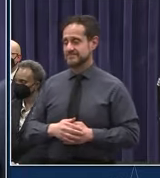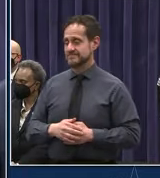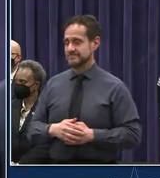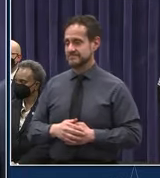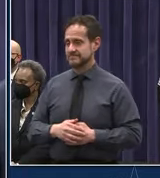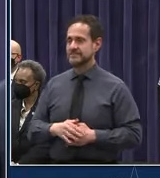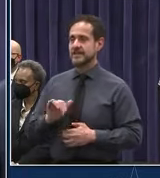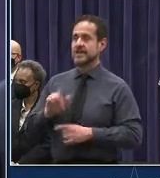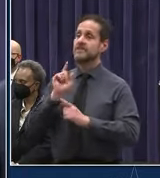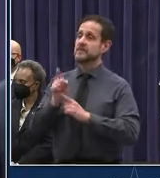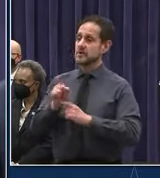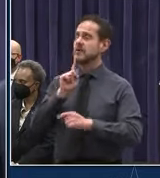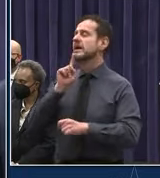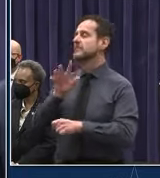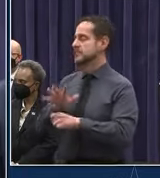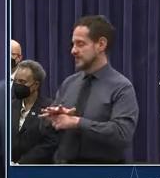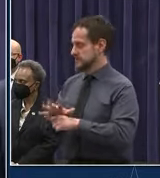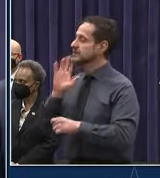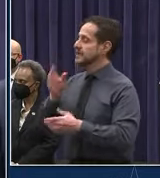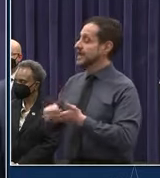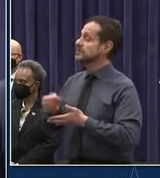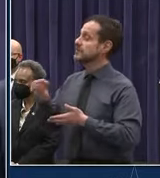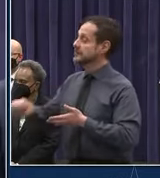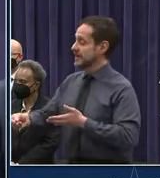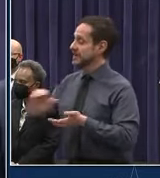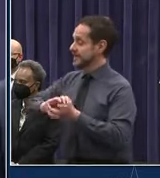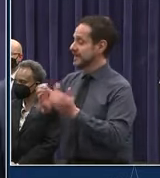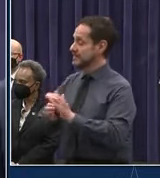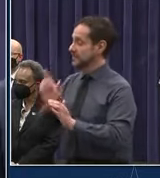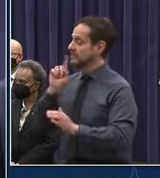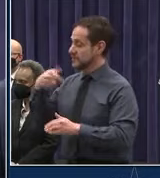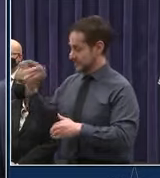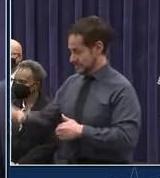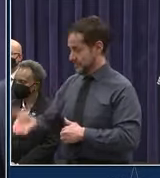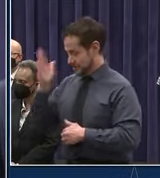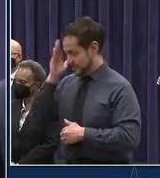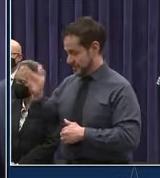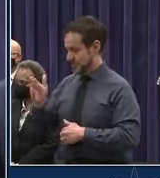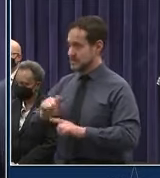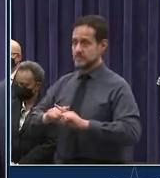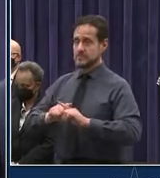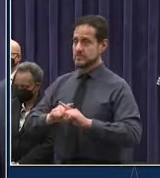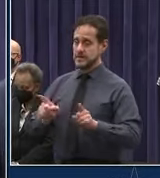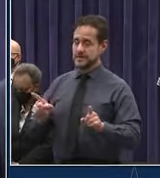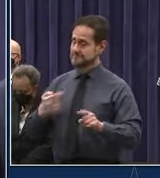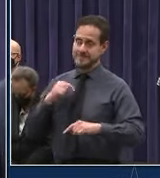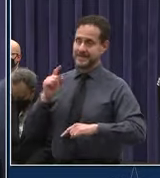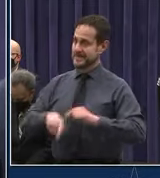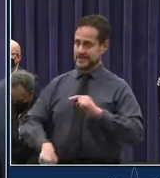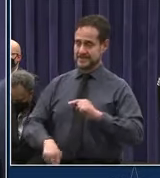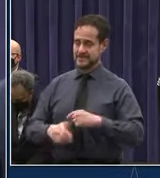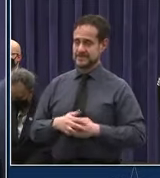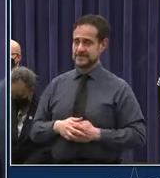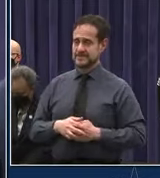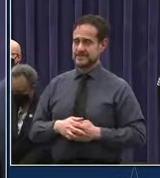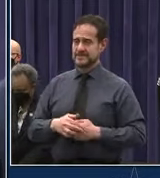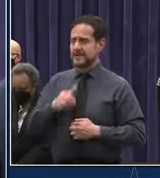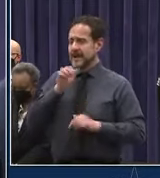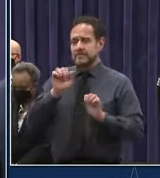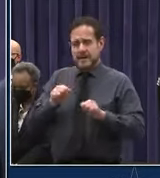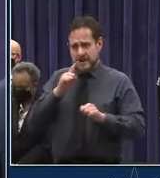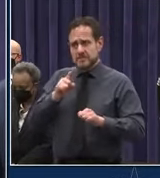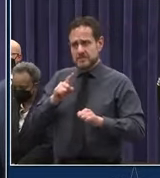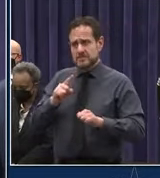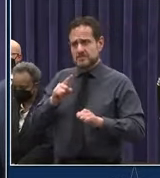In that moment, I promised her I would buy her that hamburger. However, I couldn't. I wasn't able to fulfill